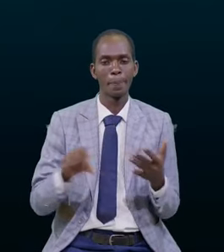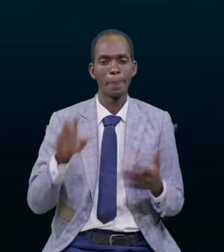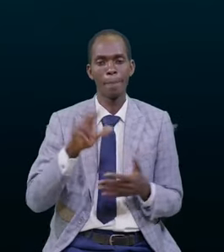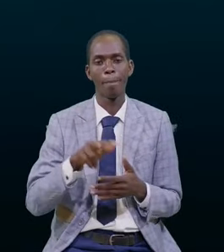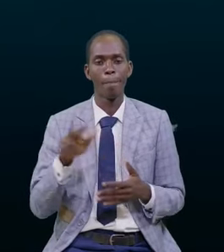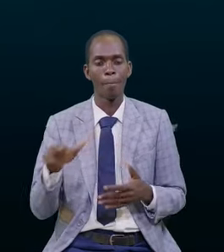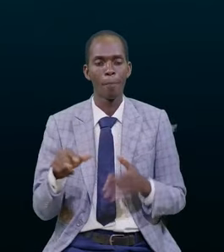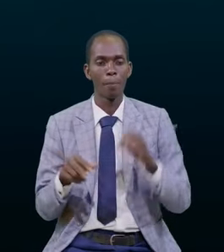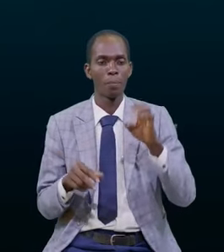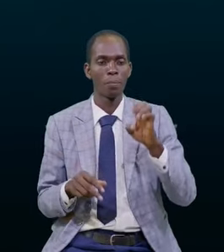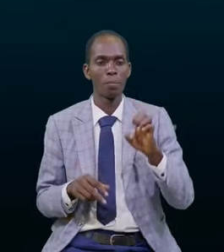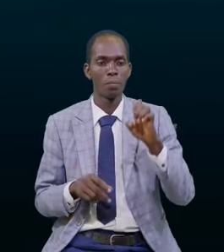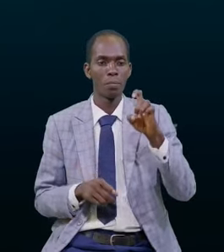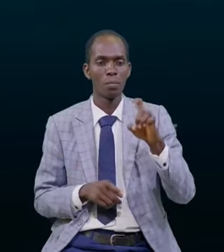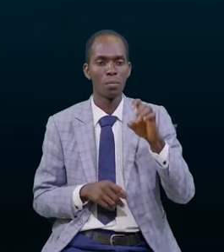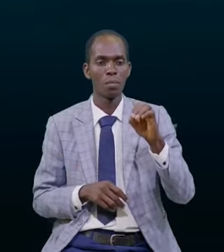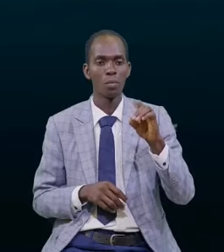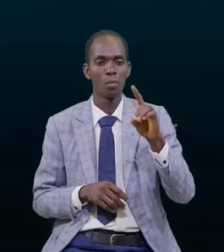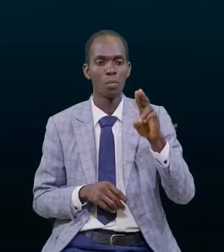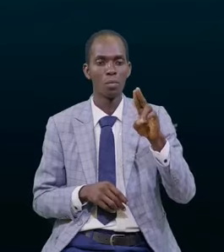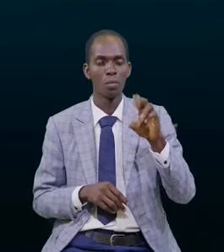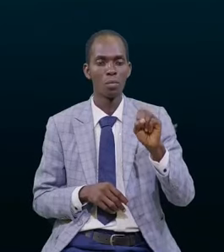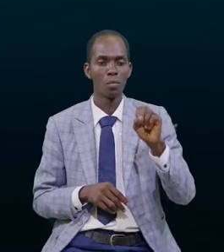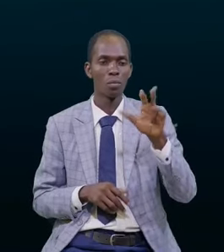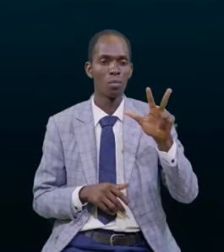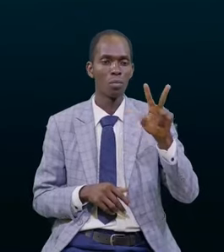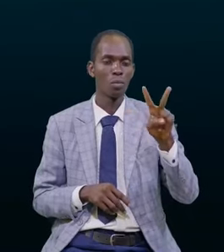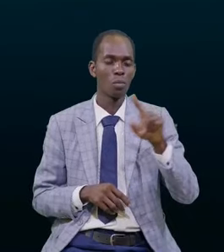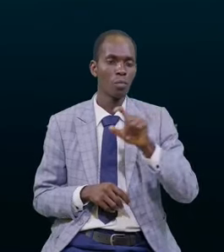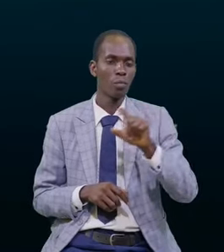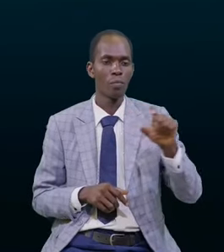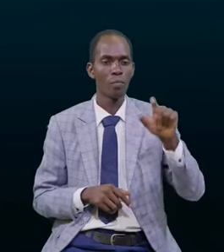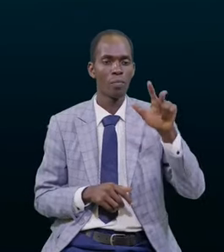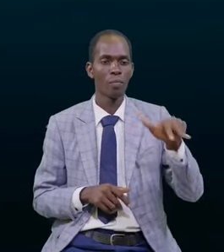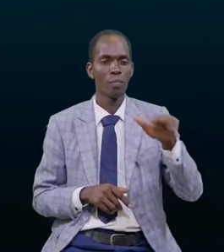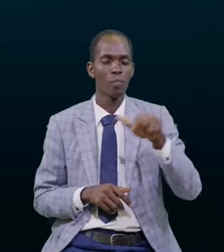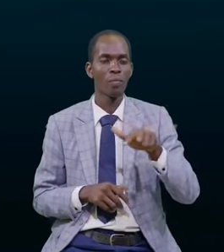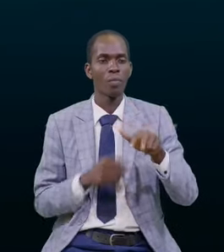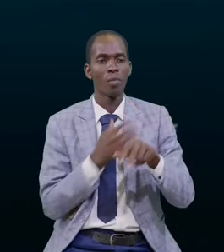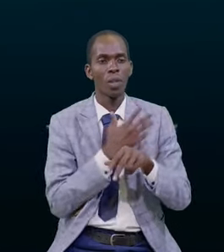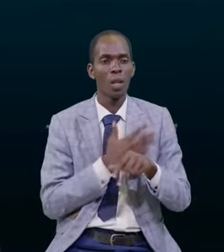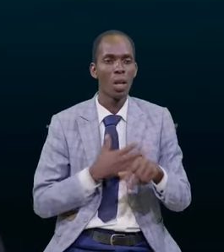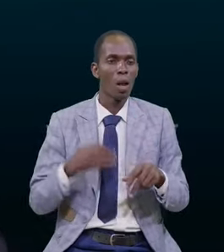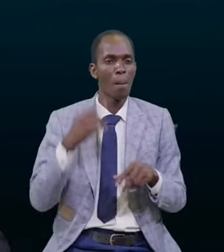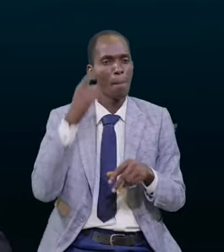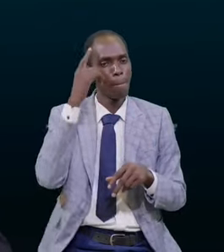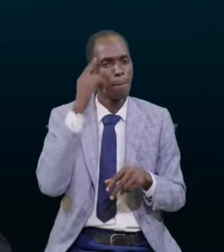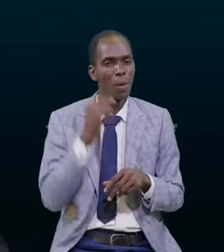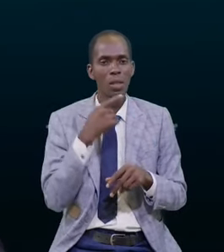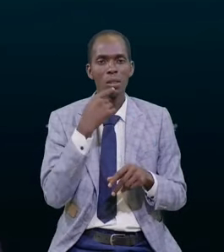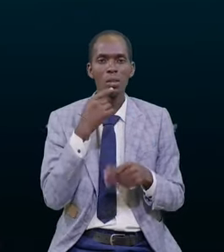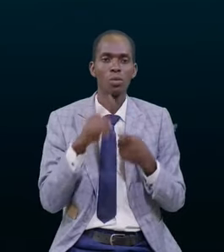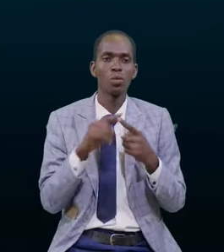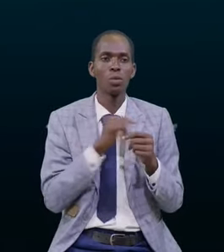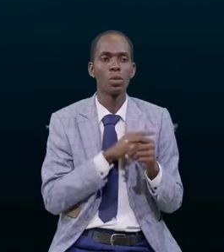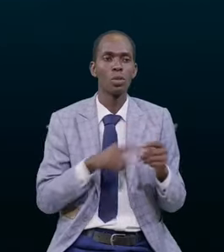32 and from verse 33 and Moses returned unto the Lord and said oh these people are